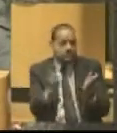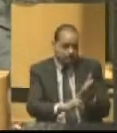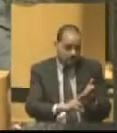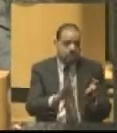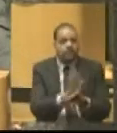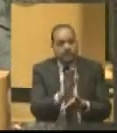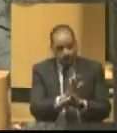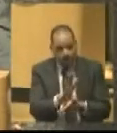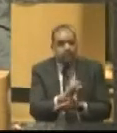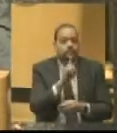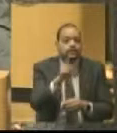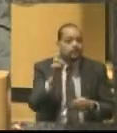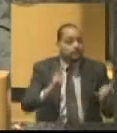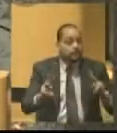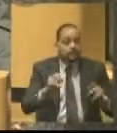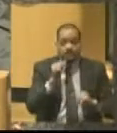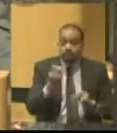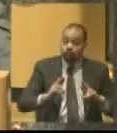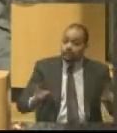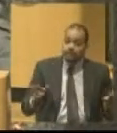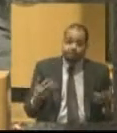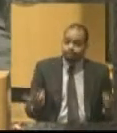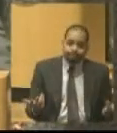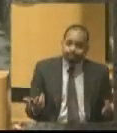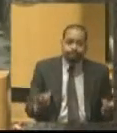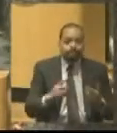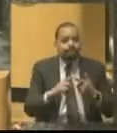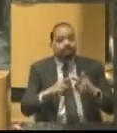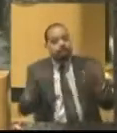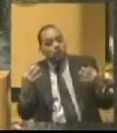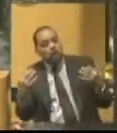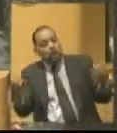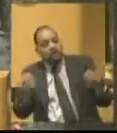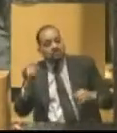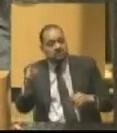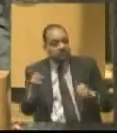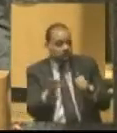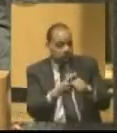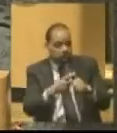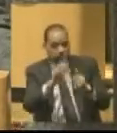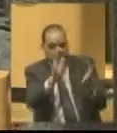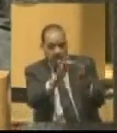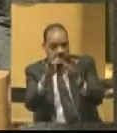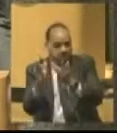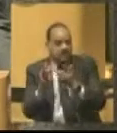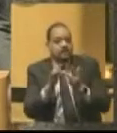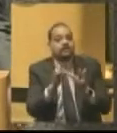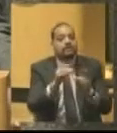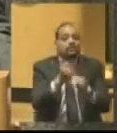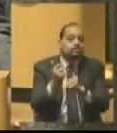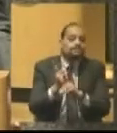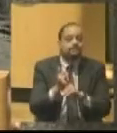The public was not yet ready, Emerson explained. The audience for the proclamation had to be created, an audience hitherto passive